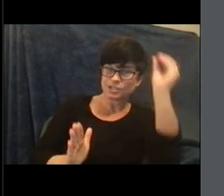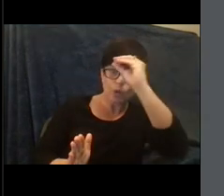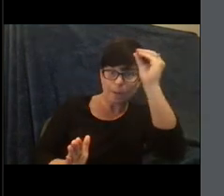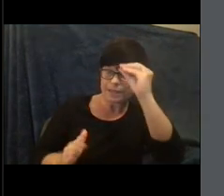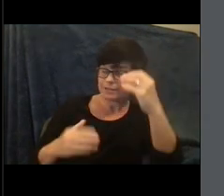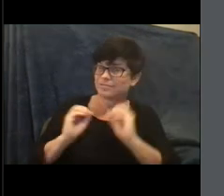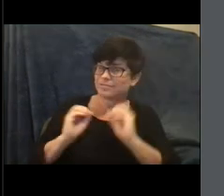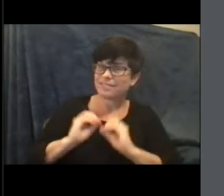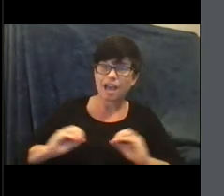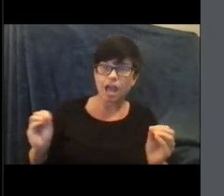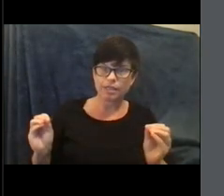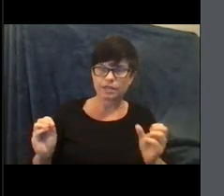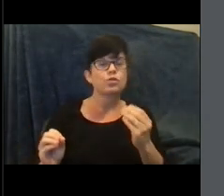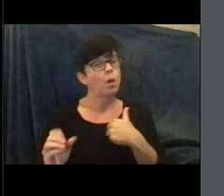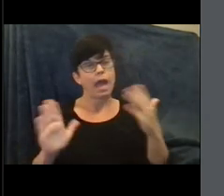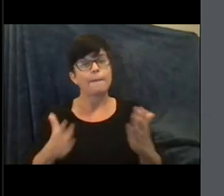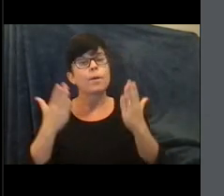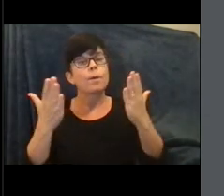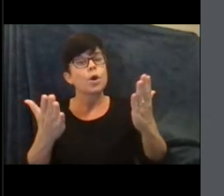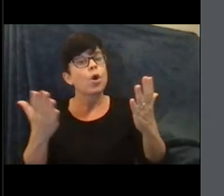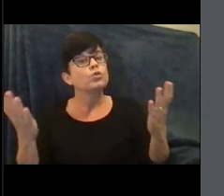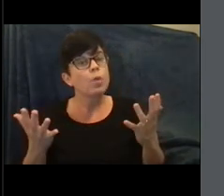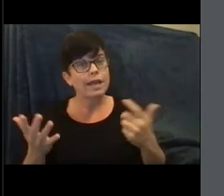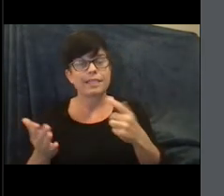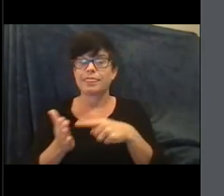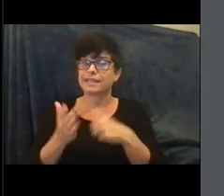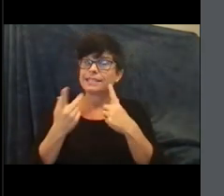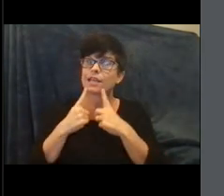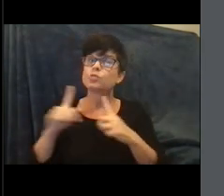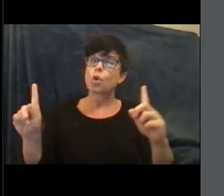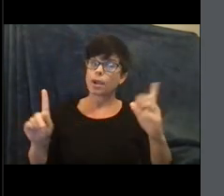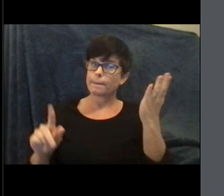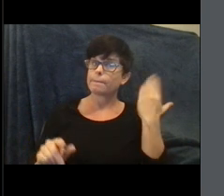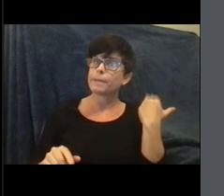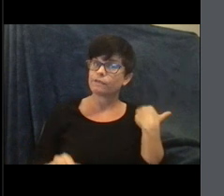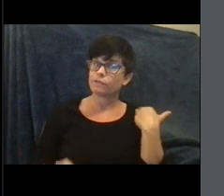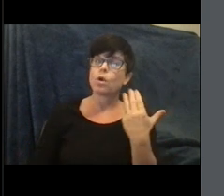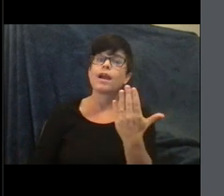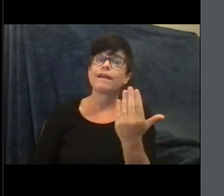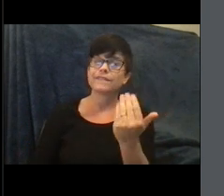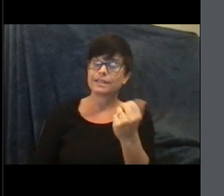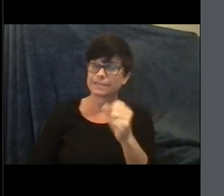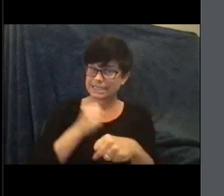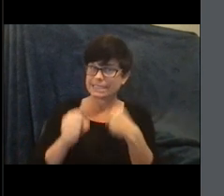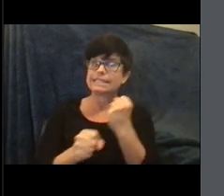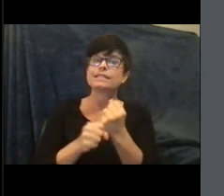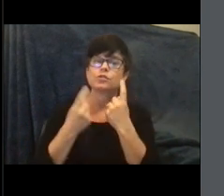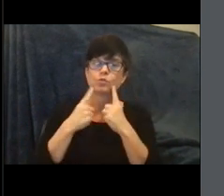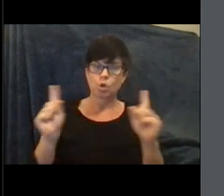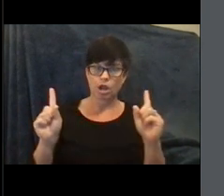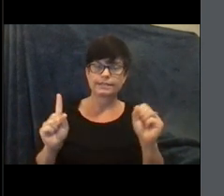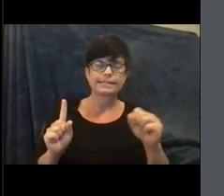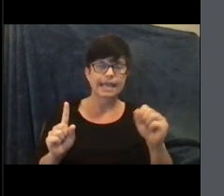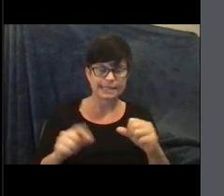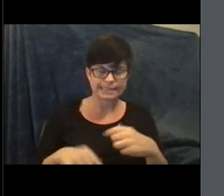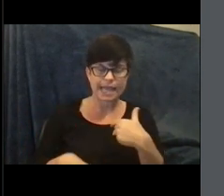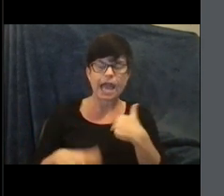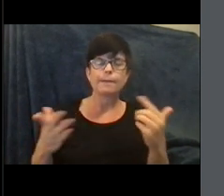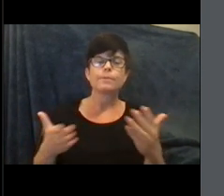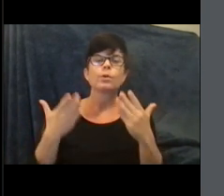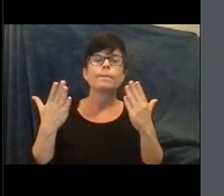proposal which has worked for 15 years. I